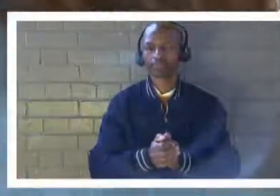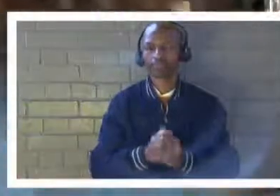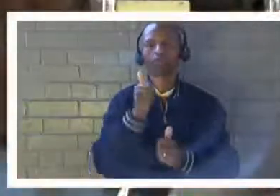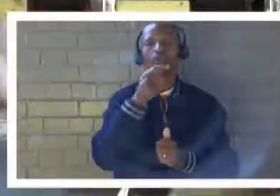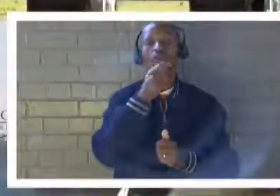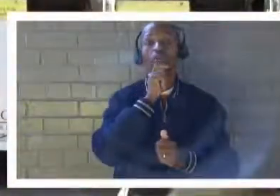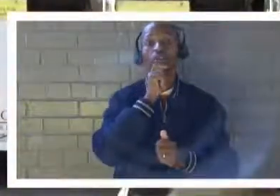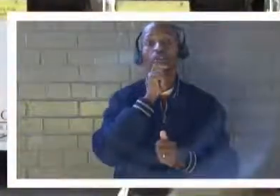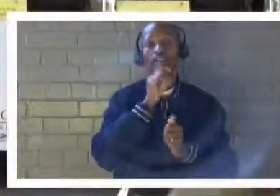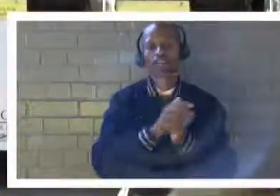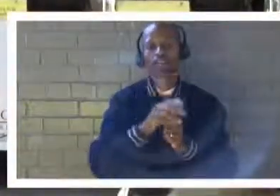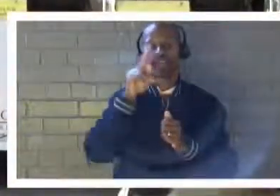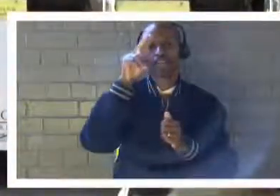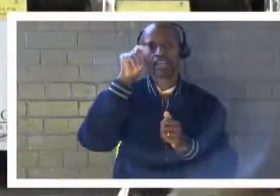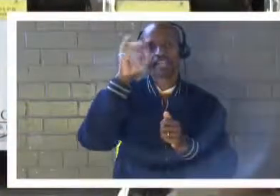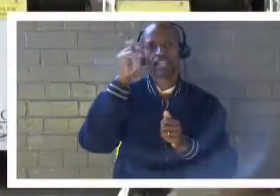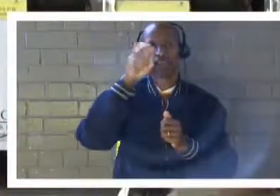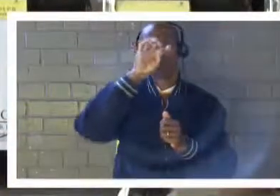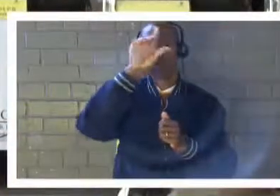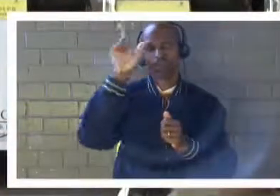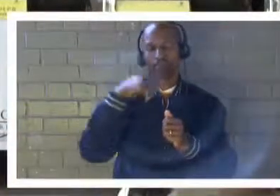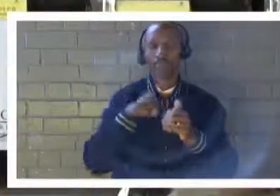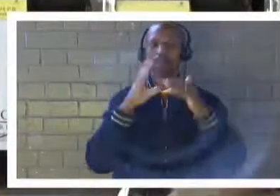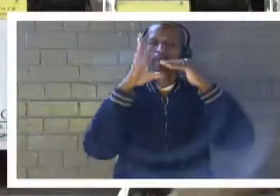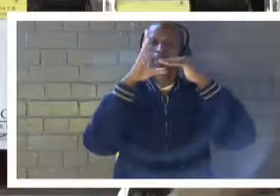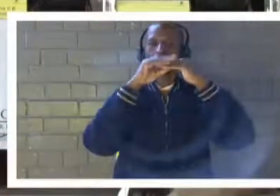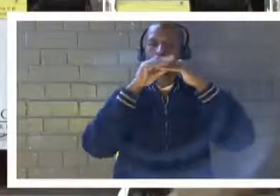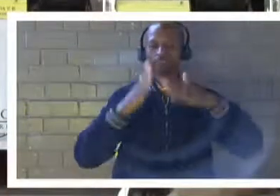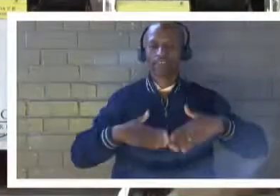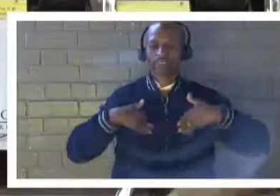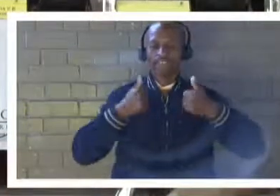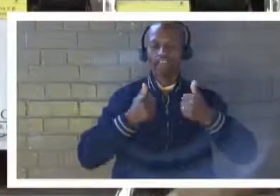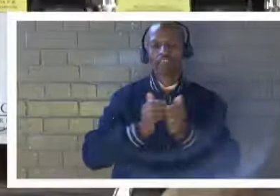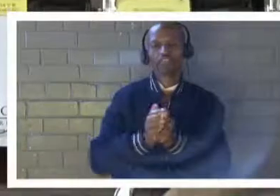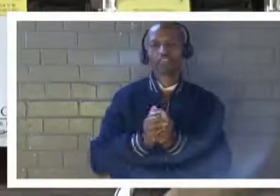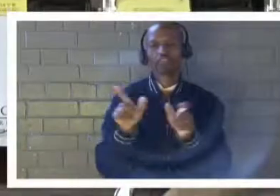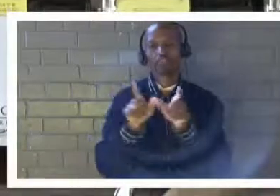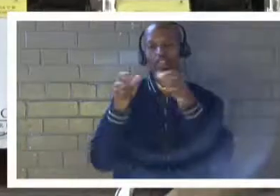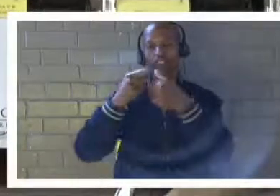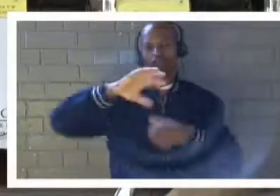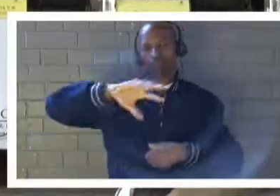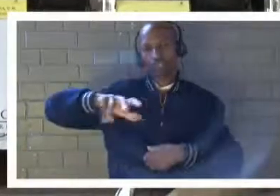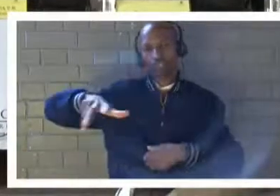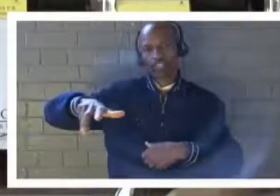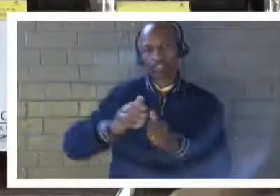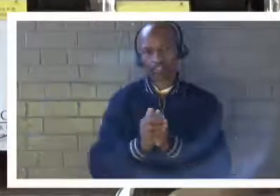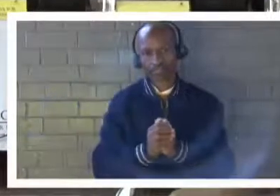Good morning. I'm Nicola Duplessis, and I'm a member of Health in Province.